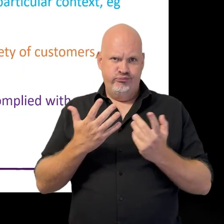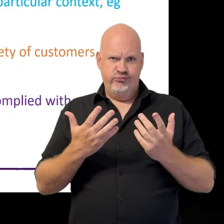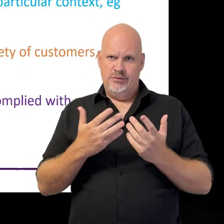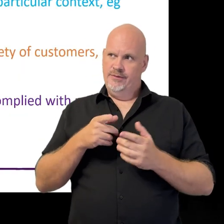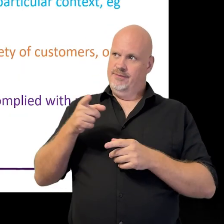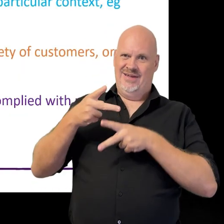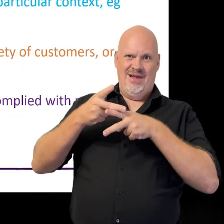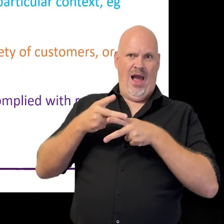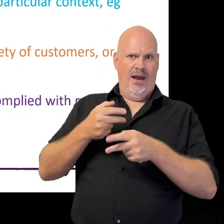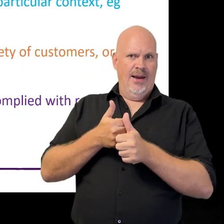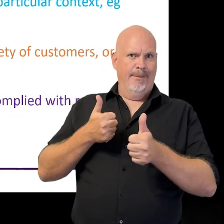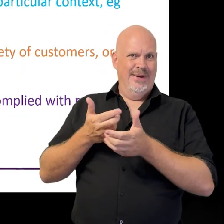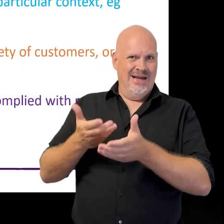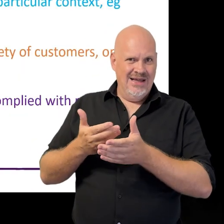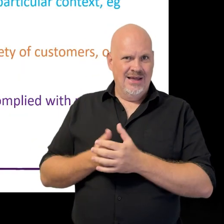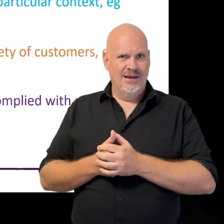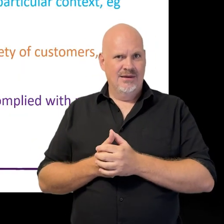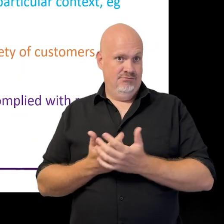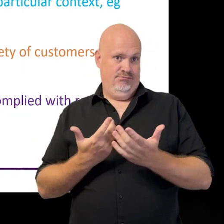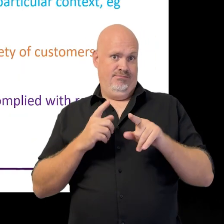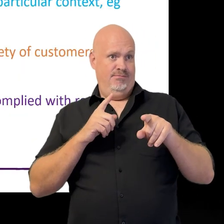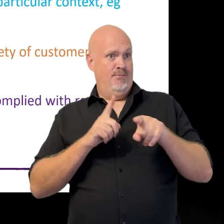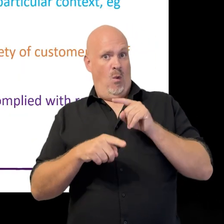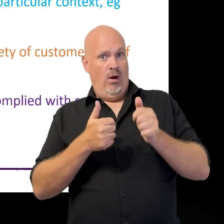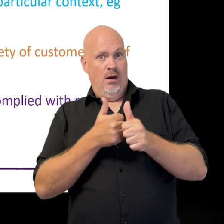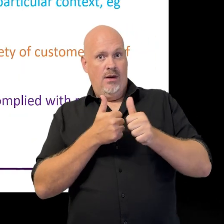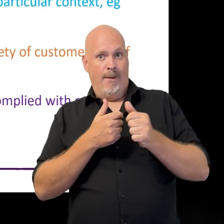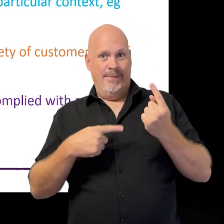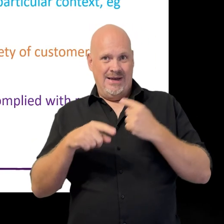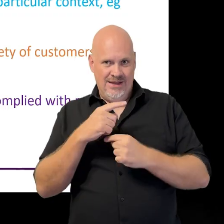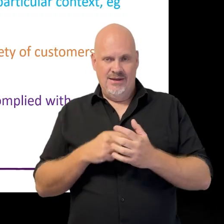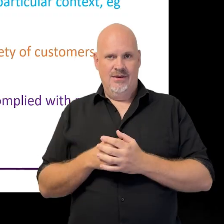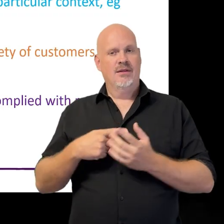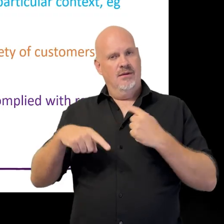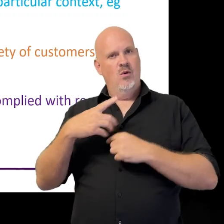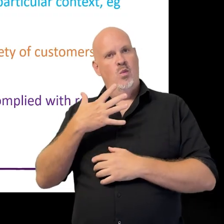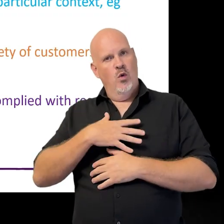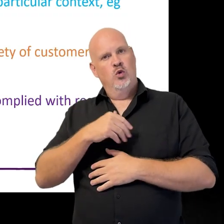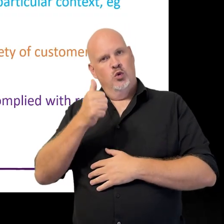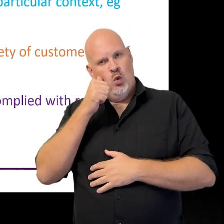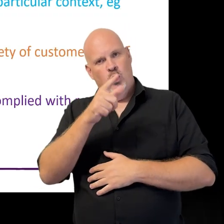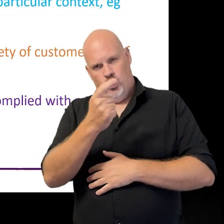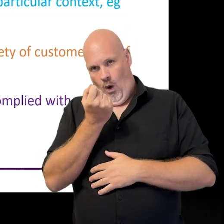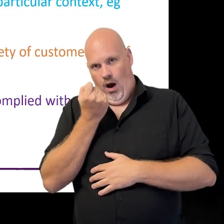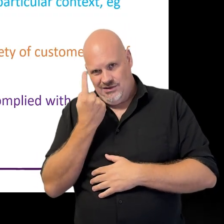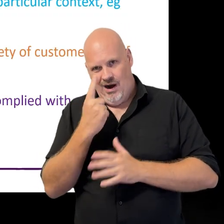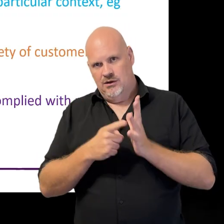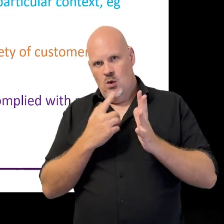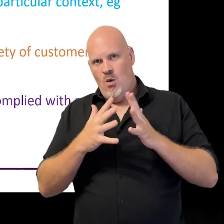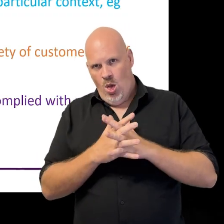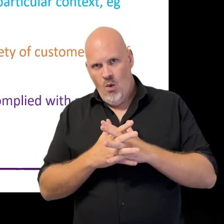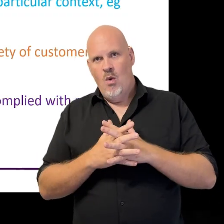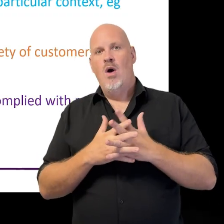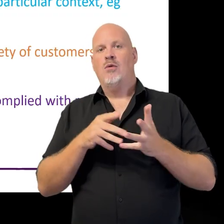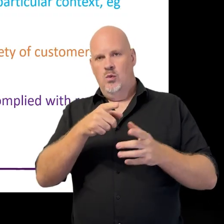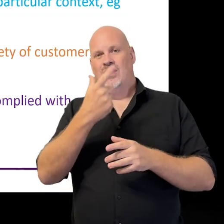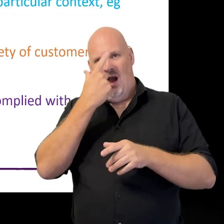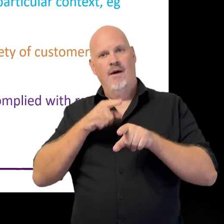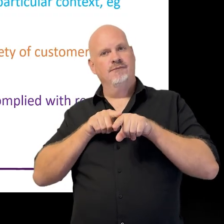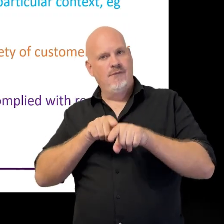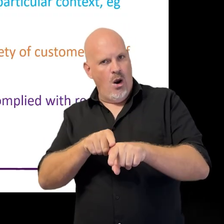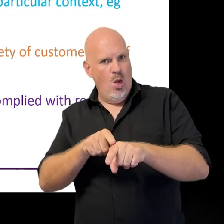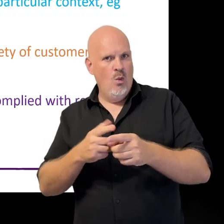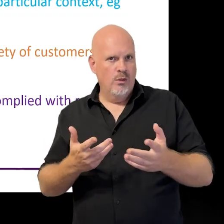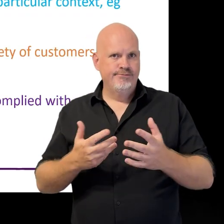have to be different laws. You could have 2 examples from within the same piece of legislation. That's fine, as long as you give